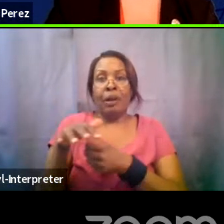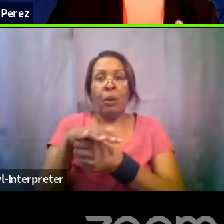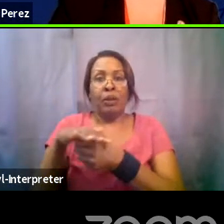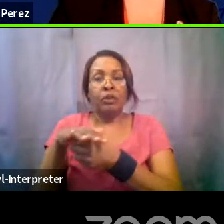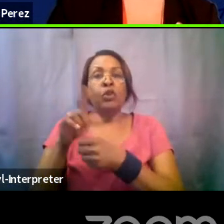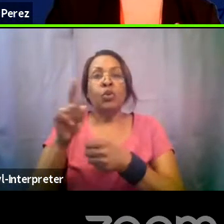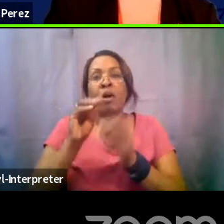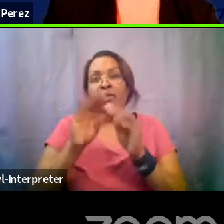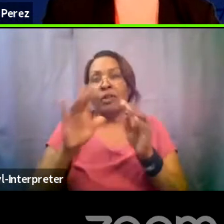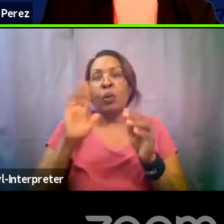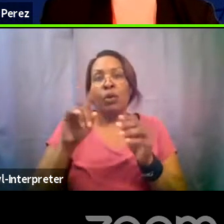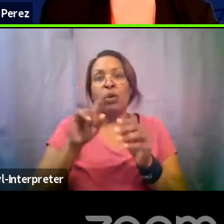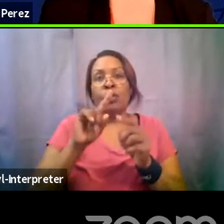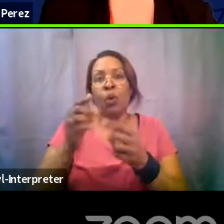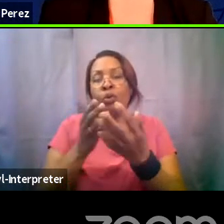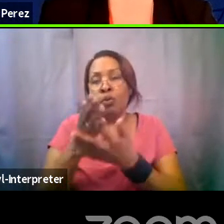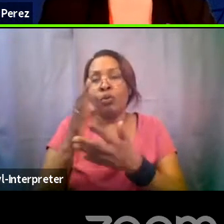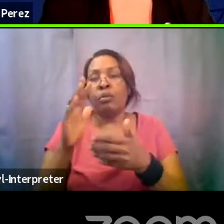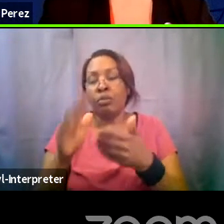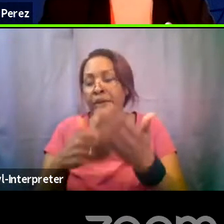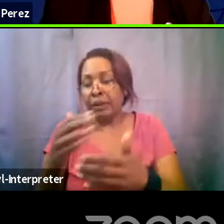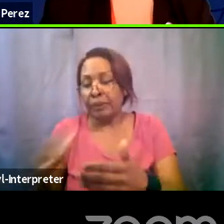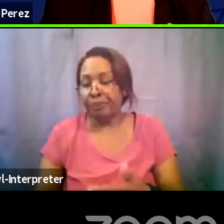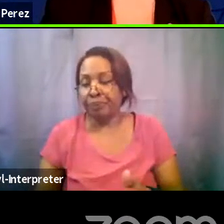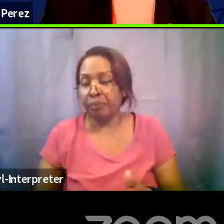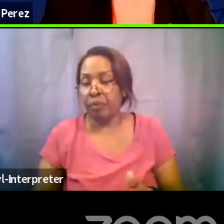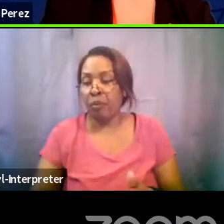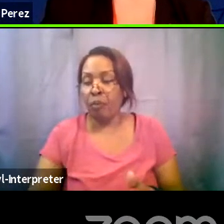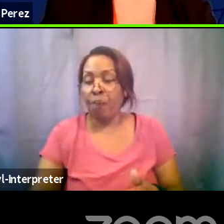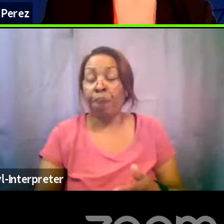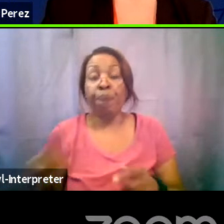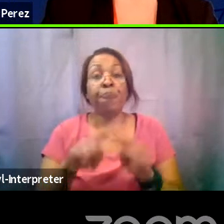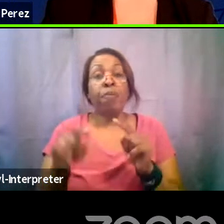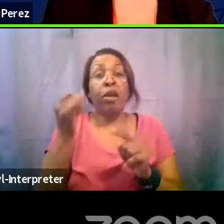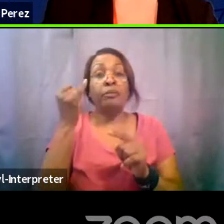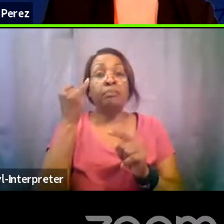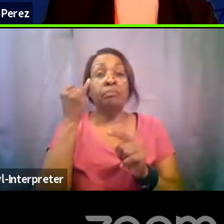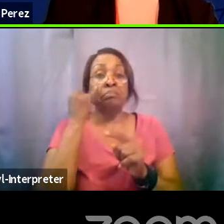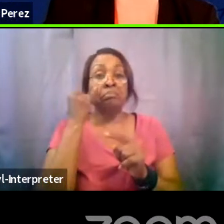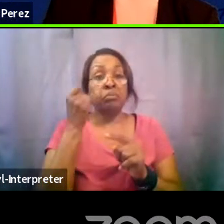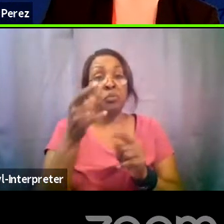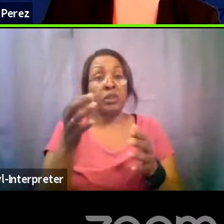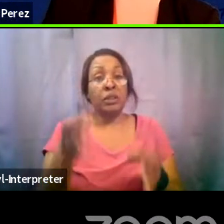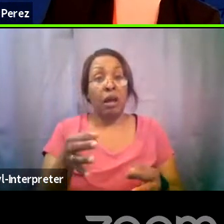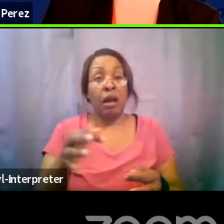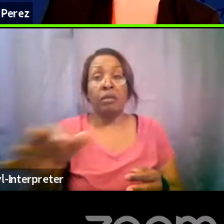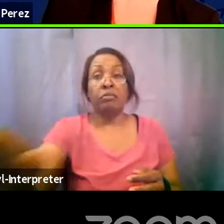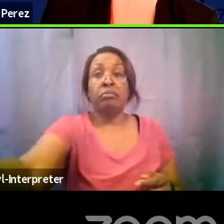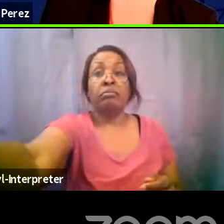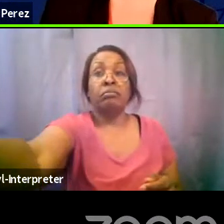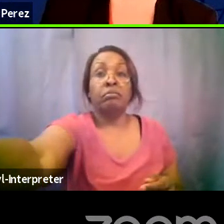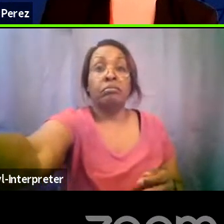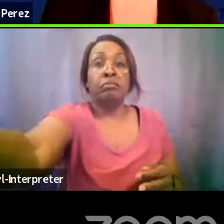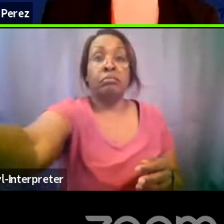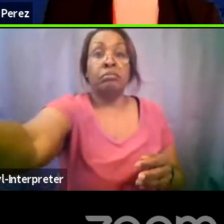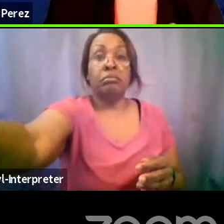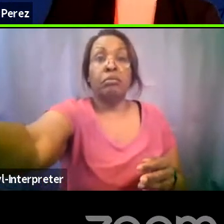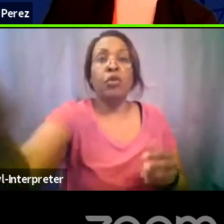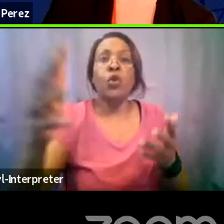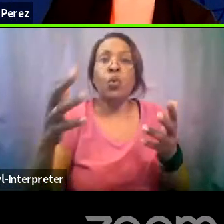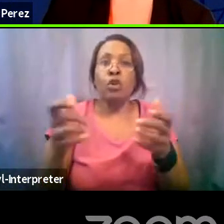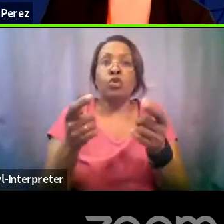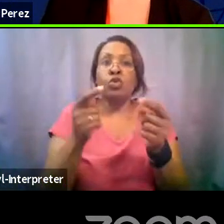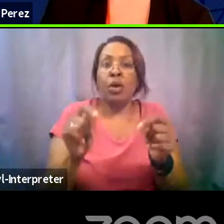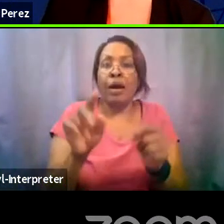you obviously will go through the process. But if in fact that you decide that you want to try a tower option and